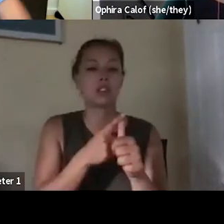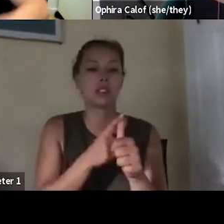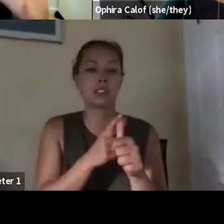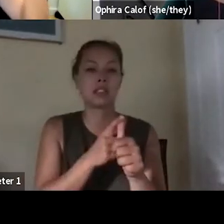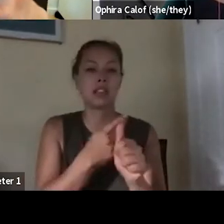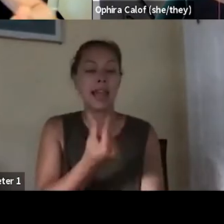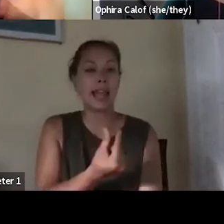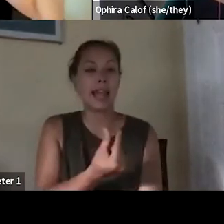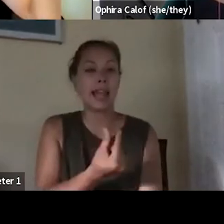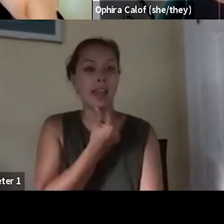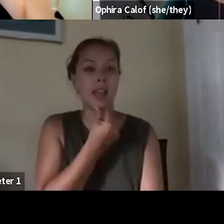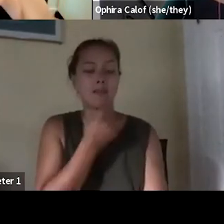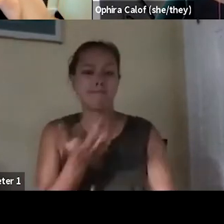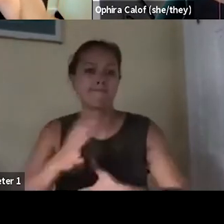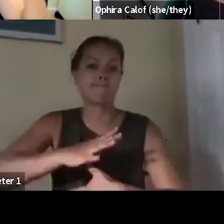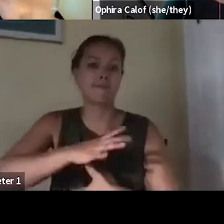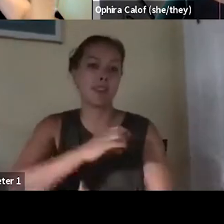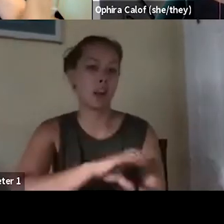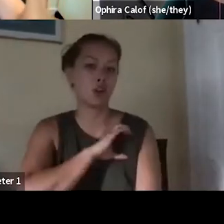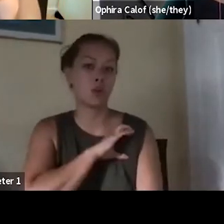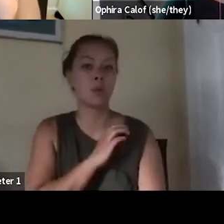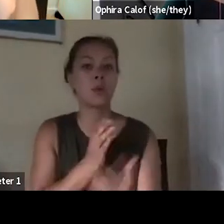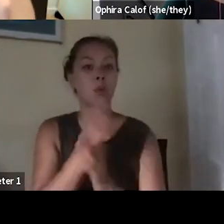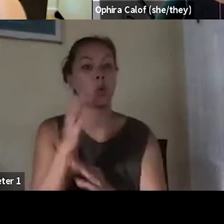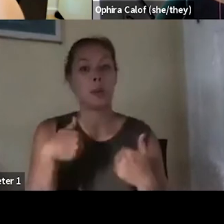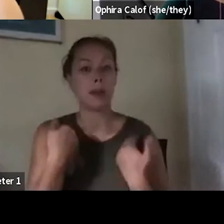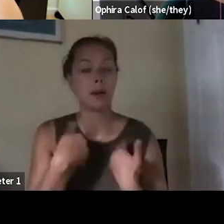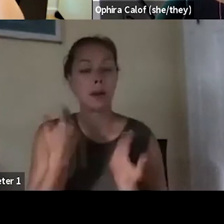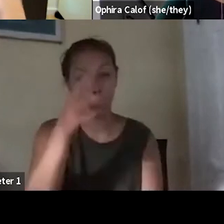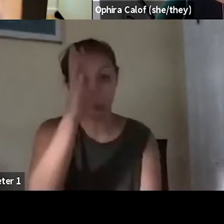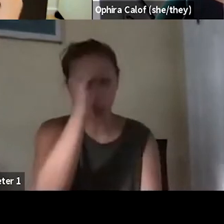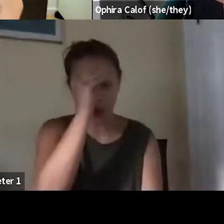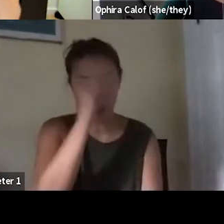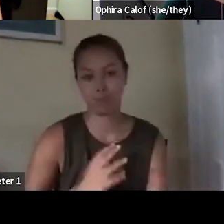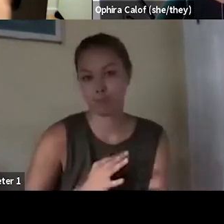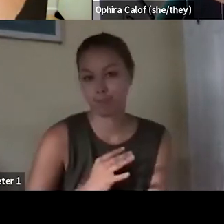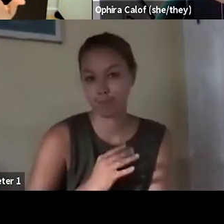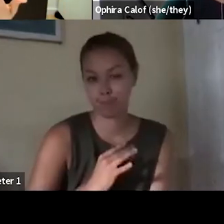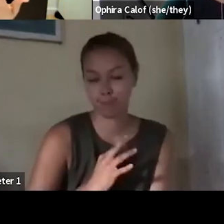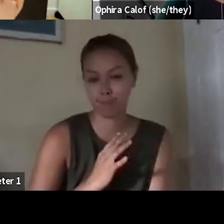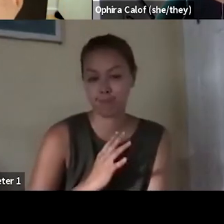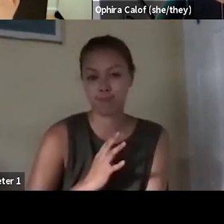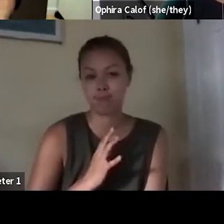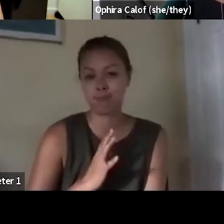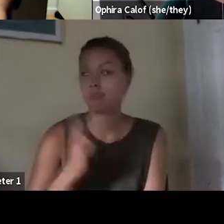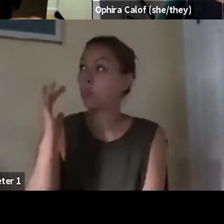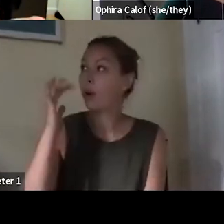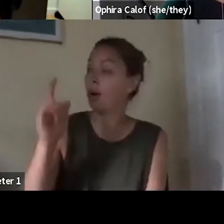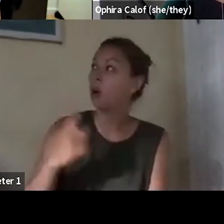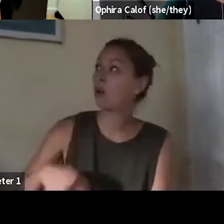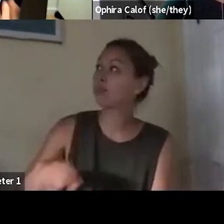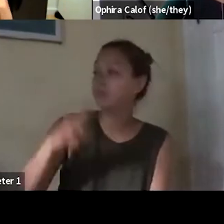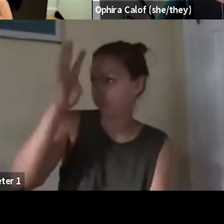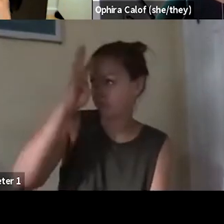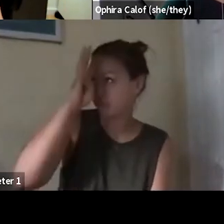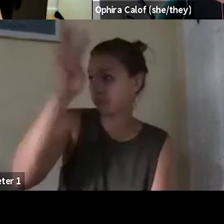boy through this travel mechanism to when he's young. And that's new because, you know, when we're creating shows and let's say